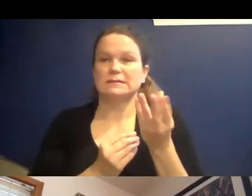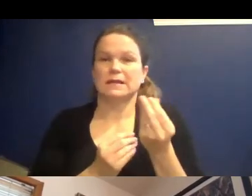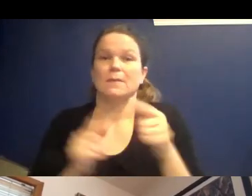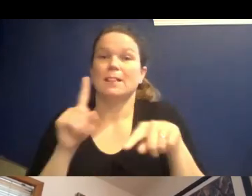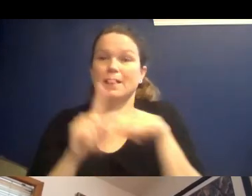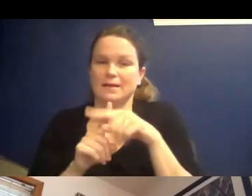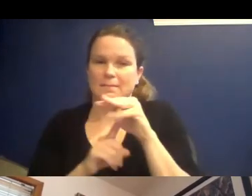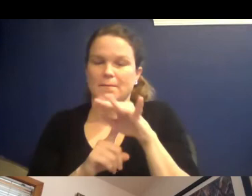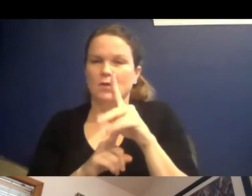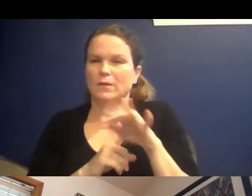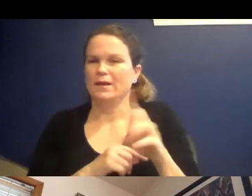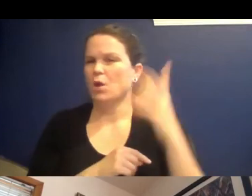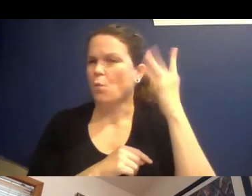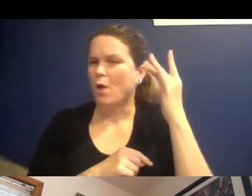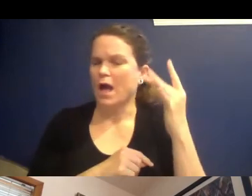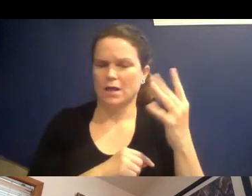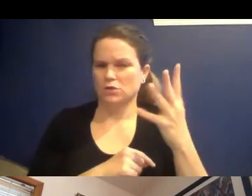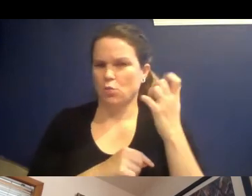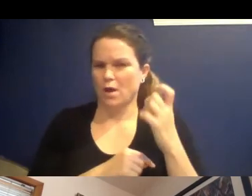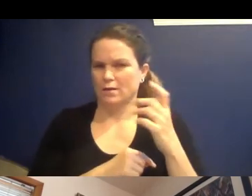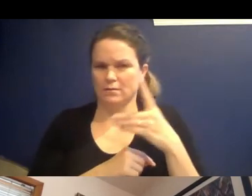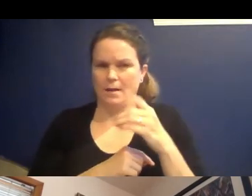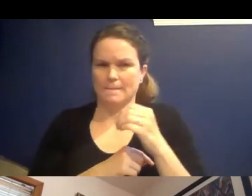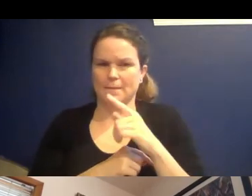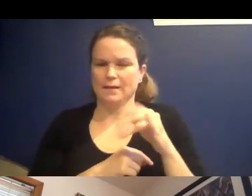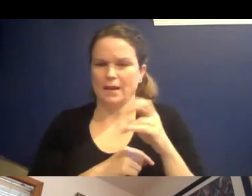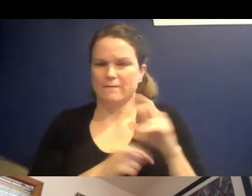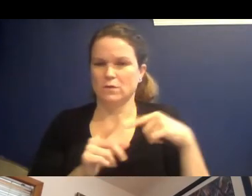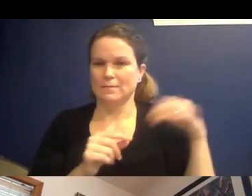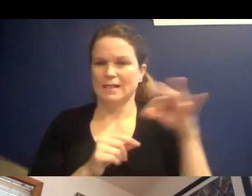5 reasons you might consider growing pollinator plants from seed.